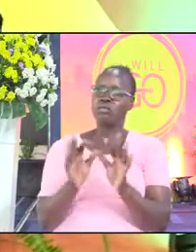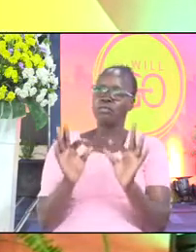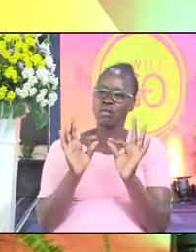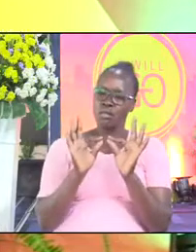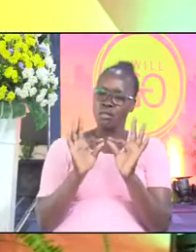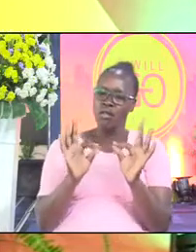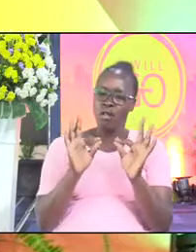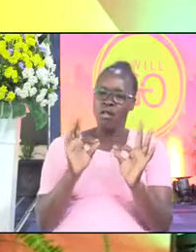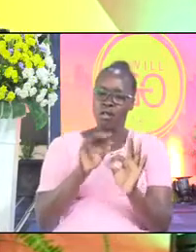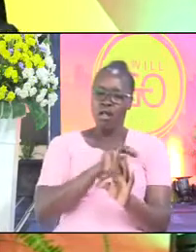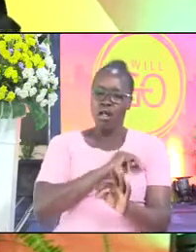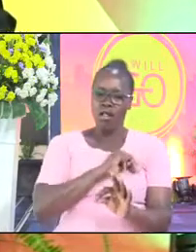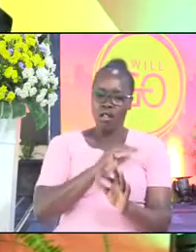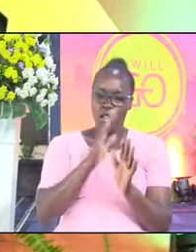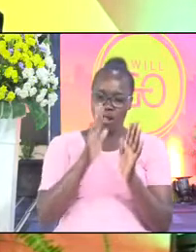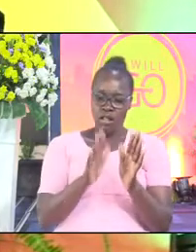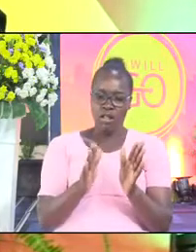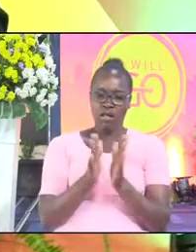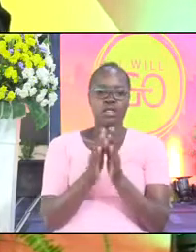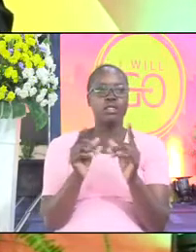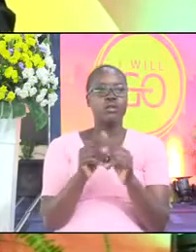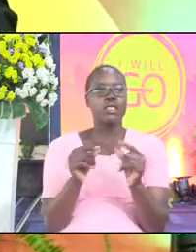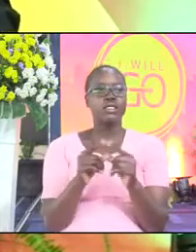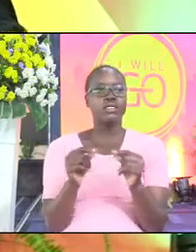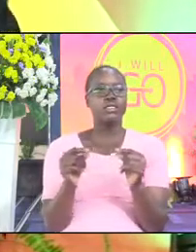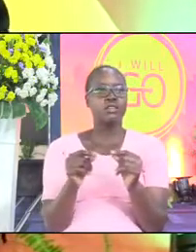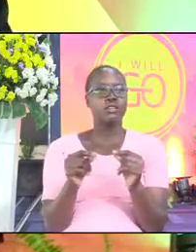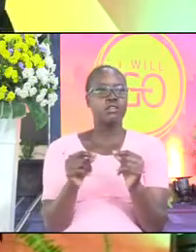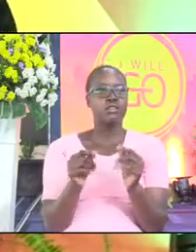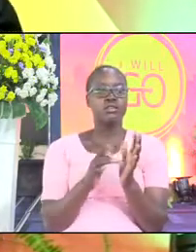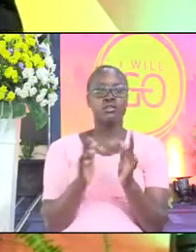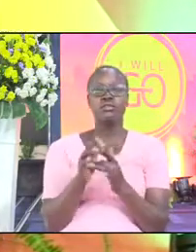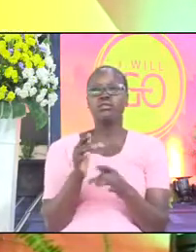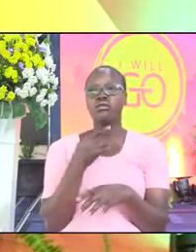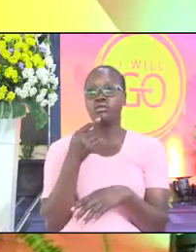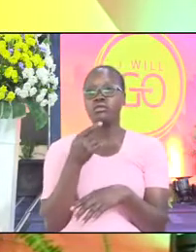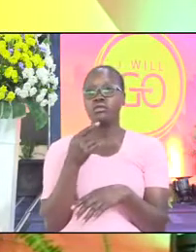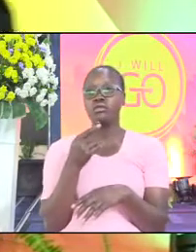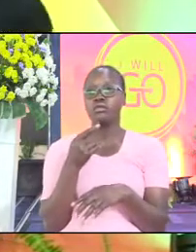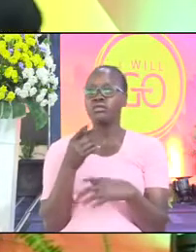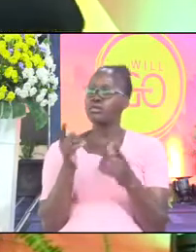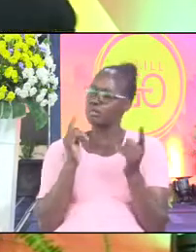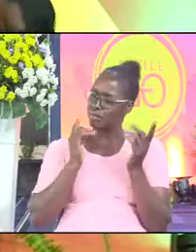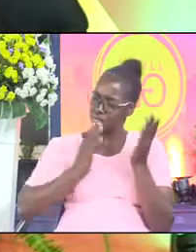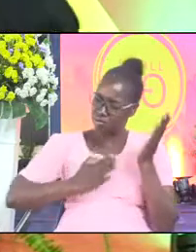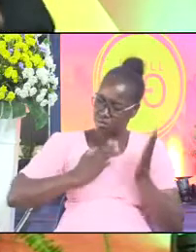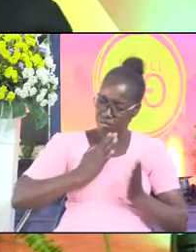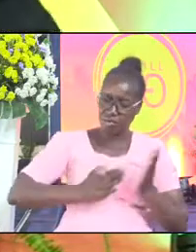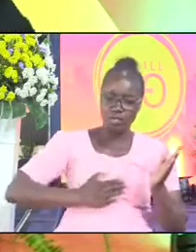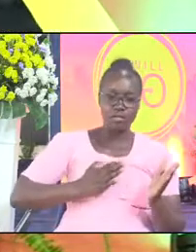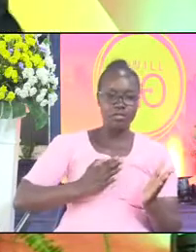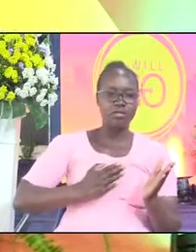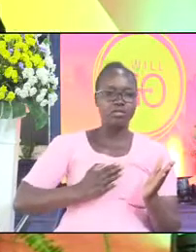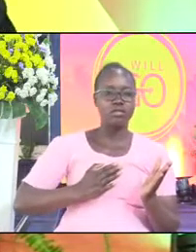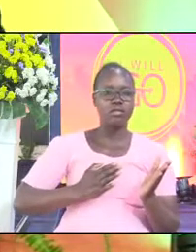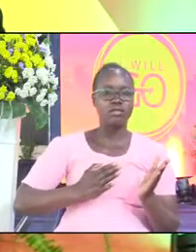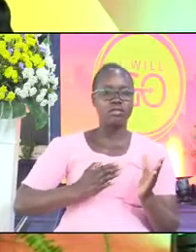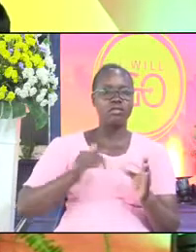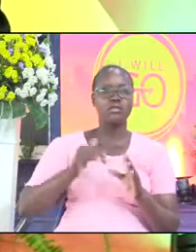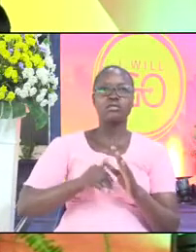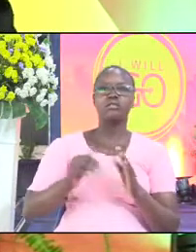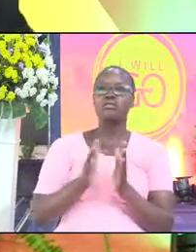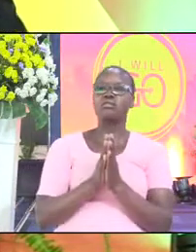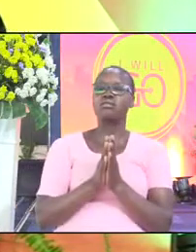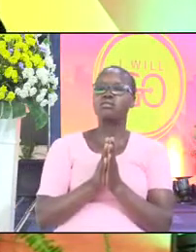astounding missionary with a message. The Bible says she ran into the busy